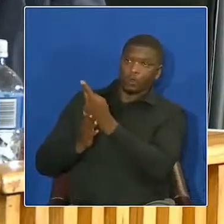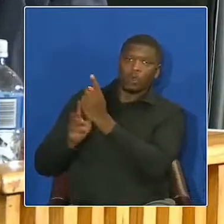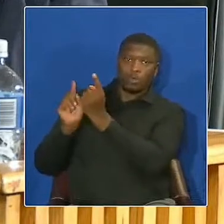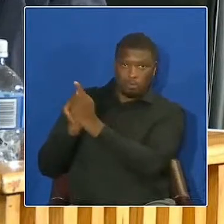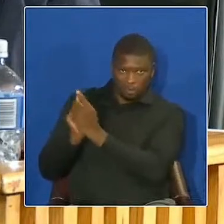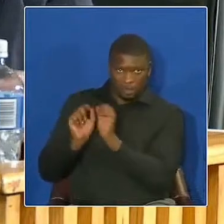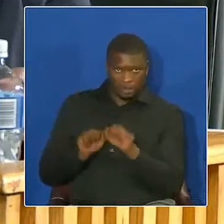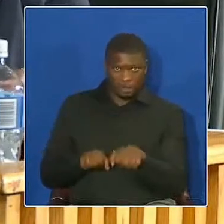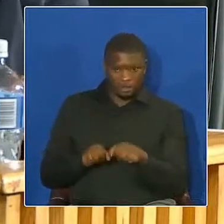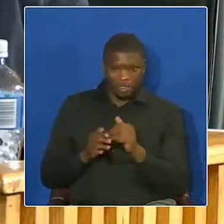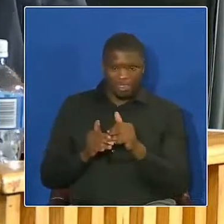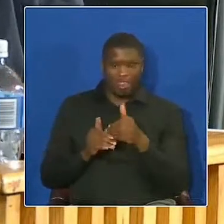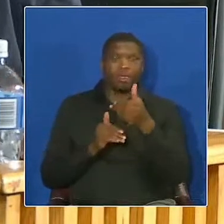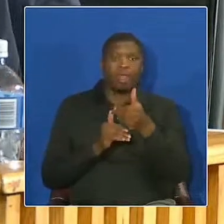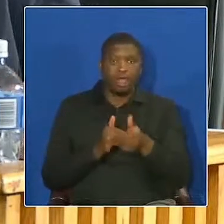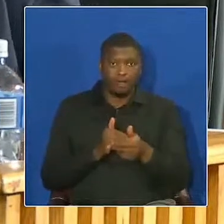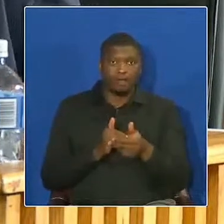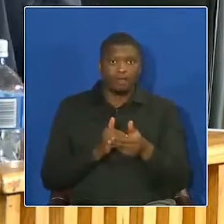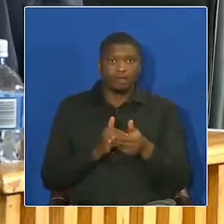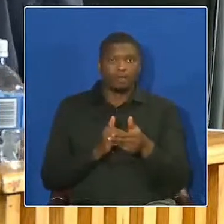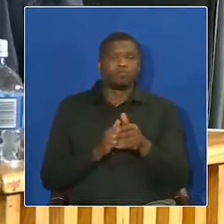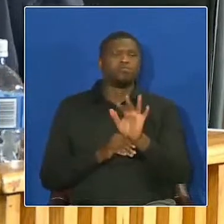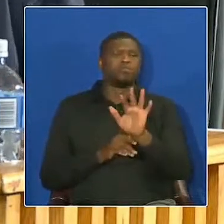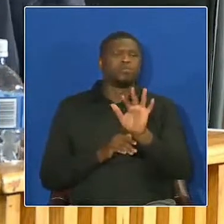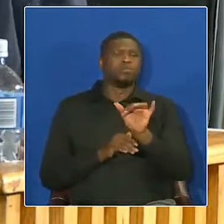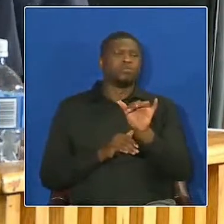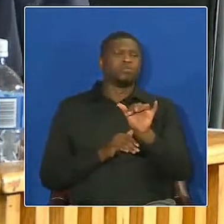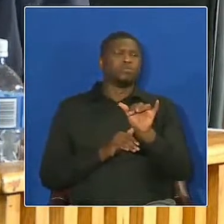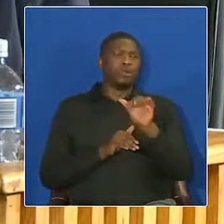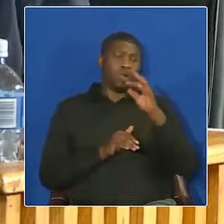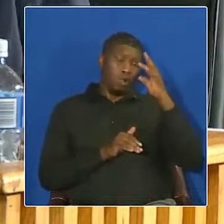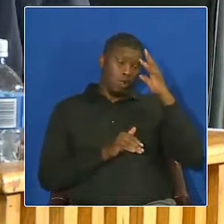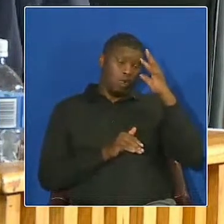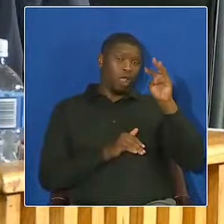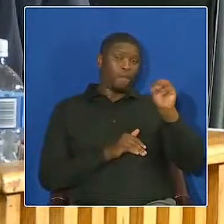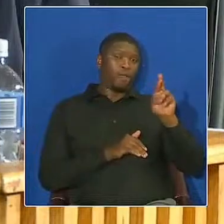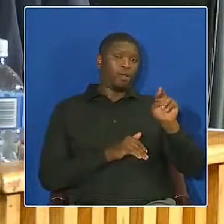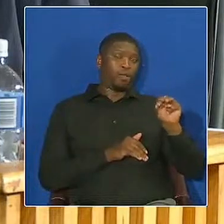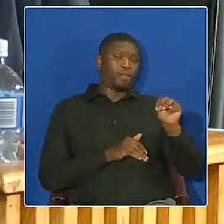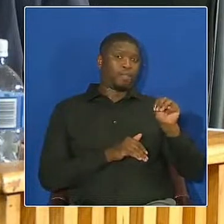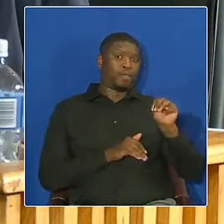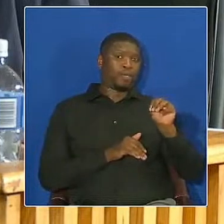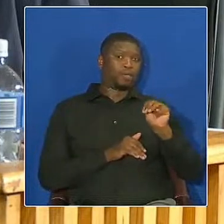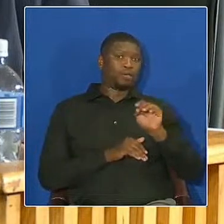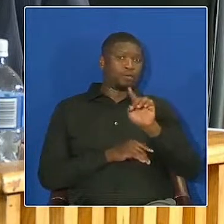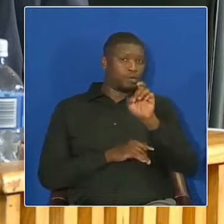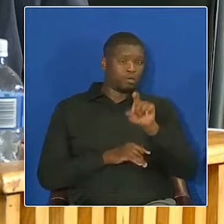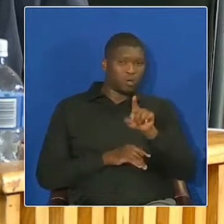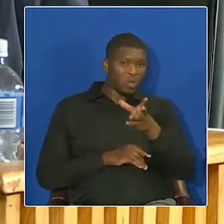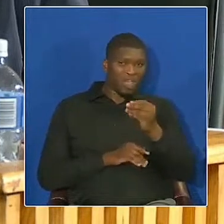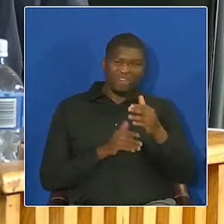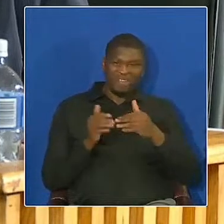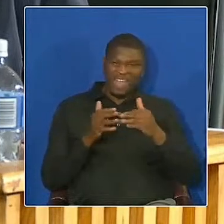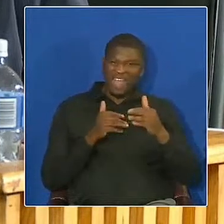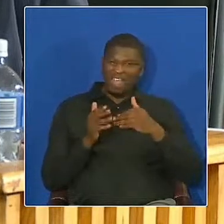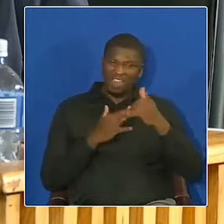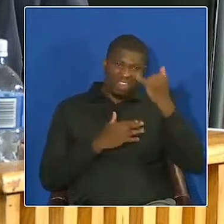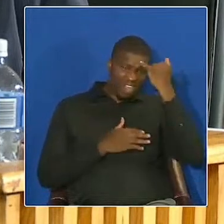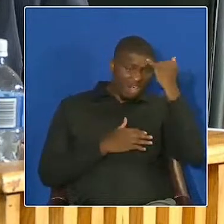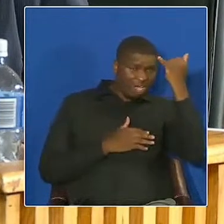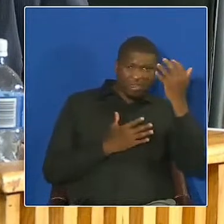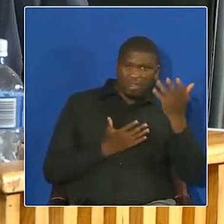And then it's followed with... Just before you move on to what follows, do you have any idea, General, as